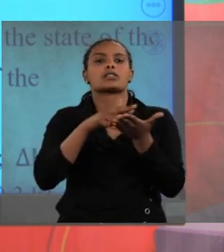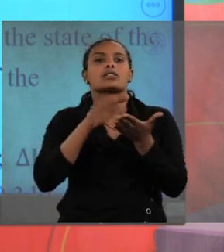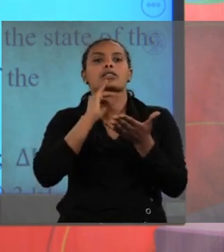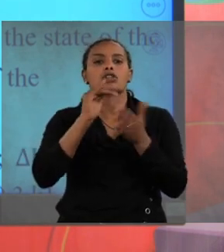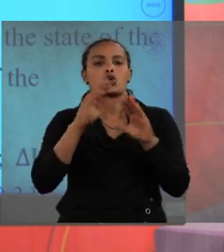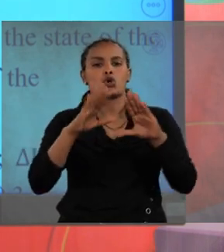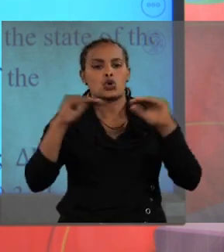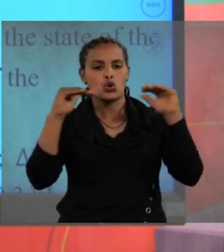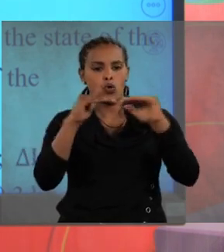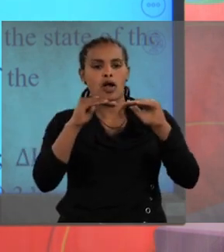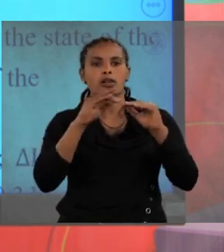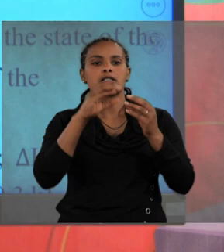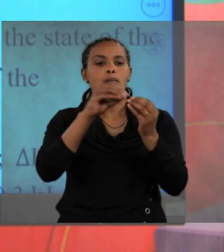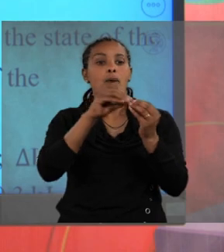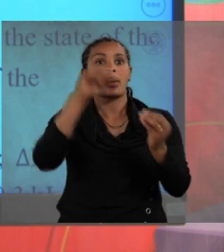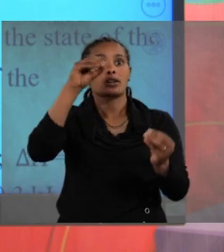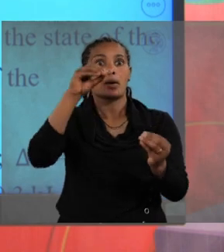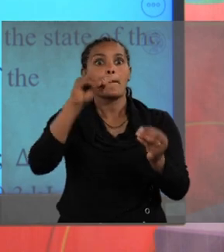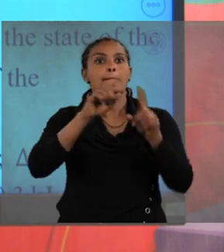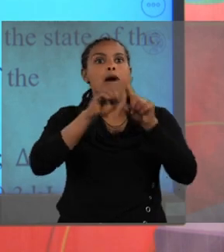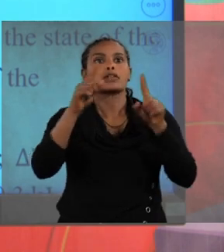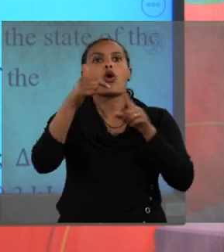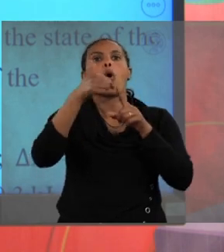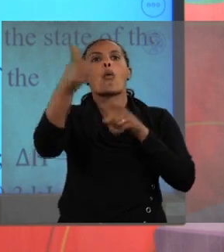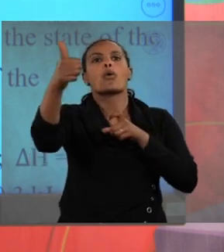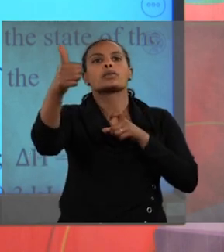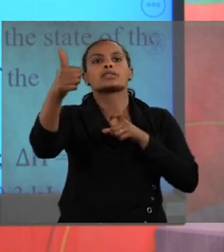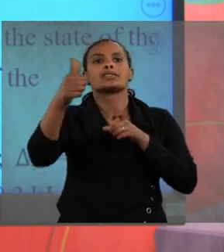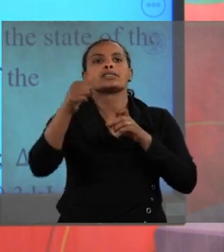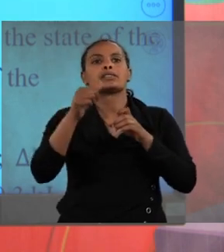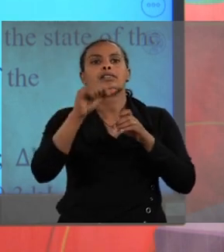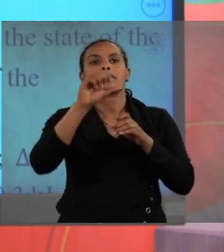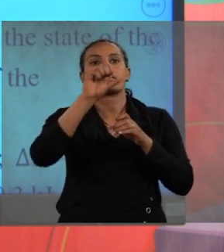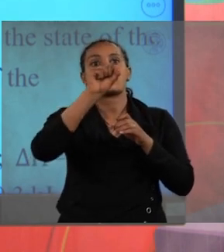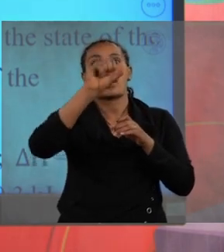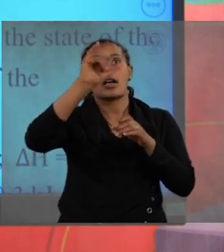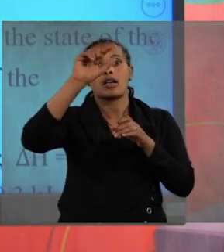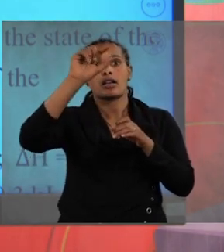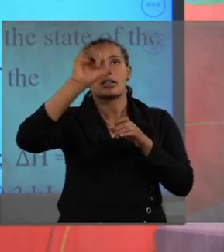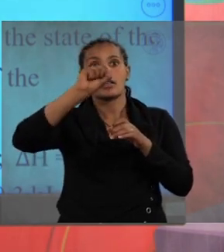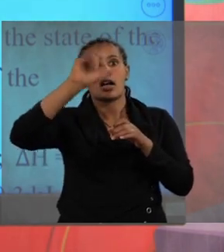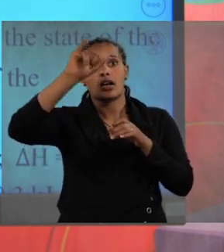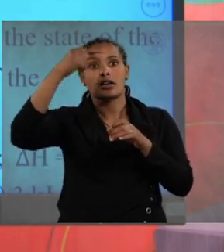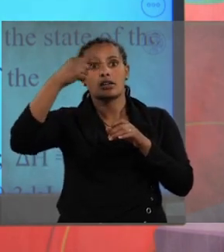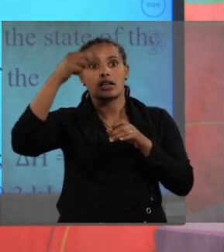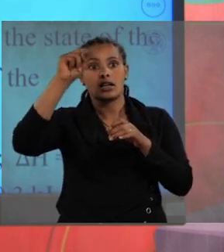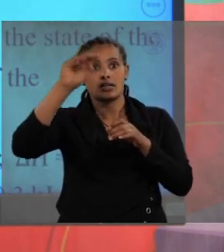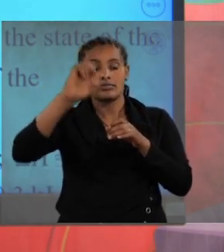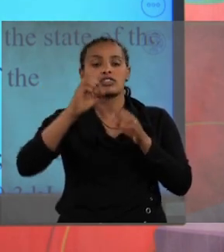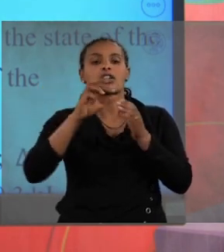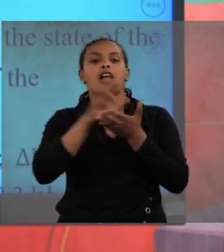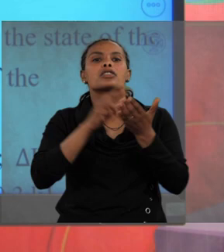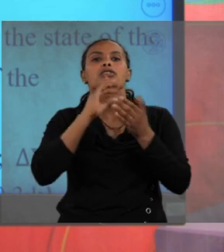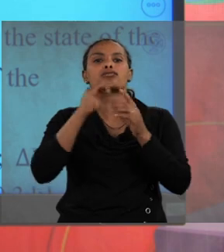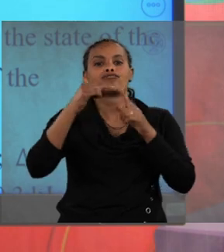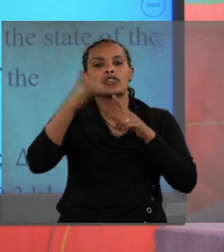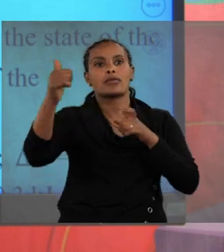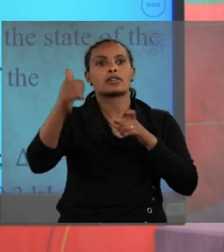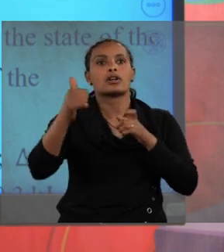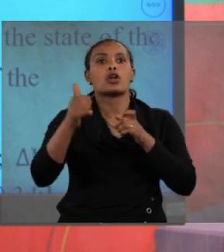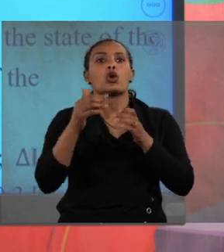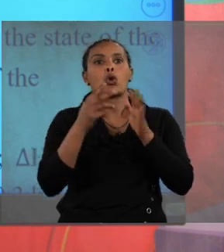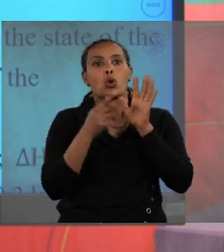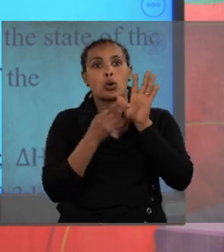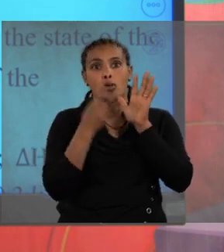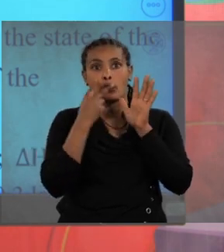is equal in magnitude but opposite in sign if the reaction is reversed. Again,